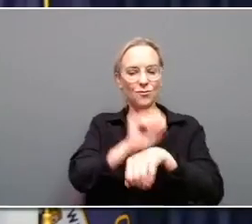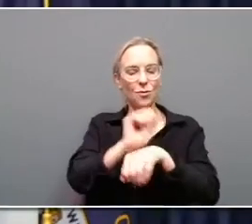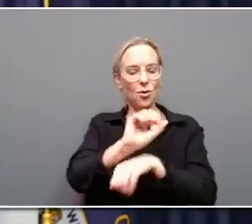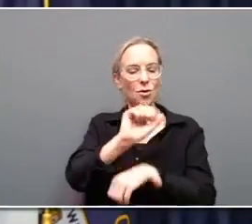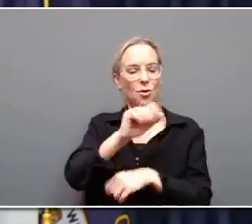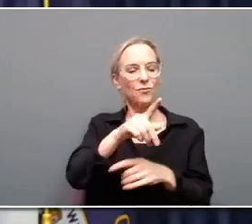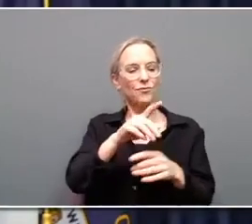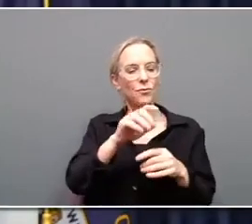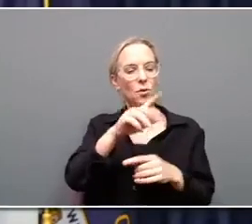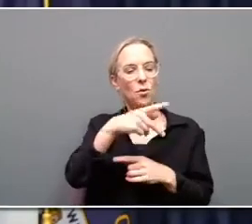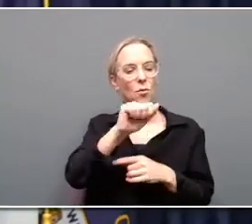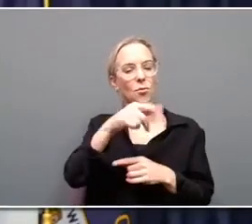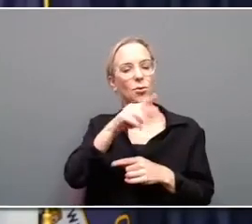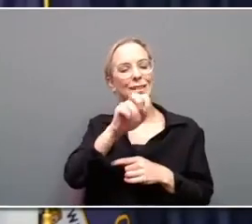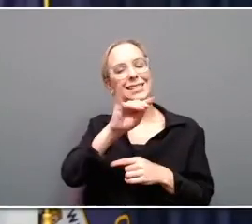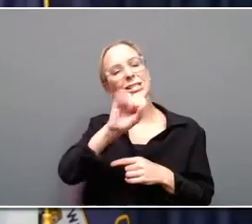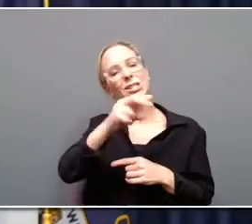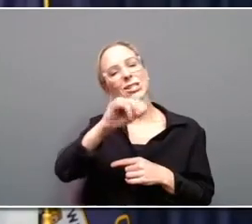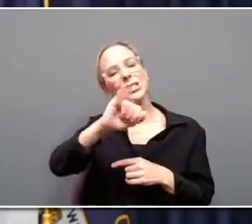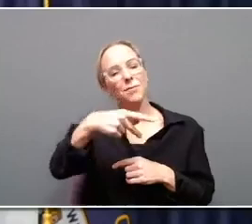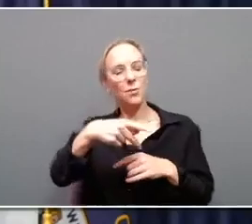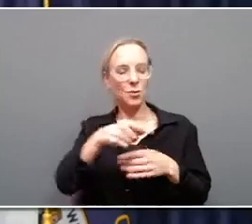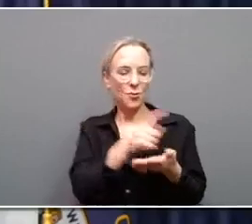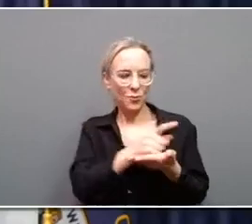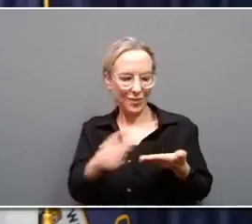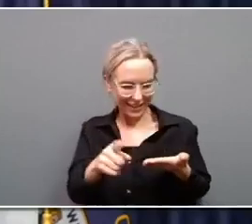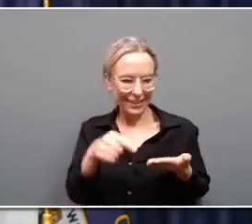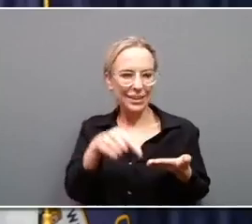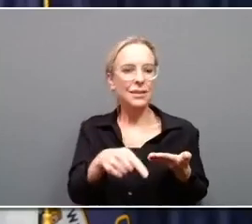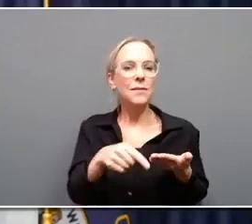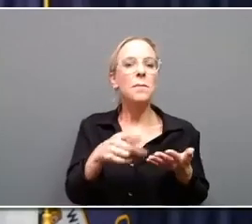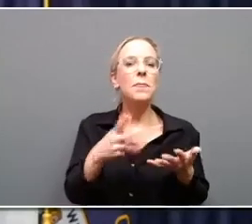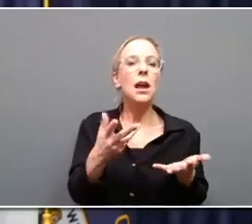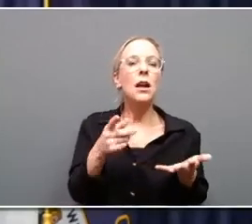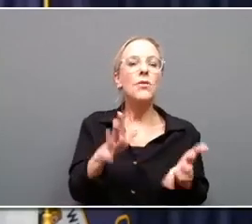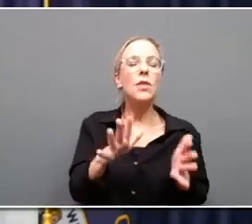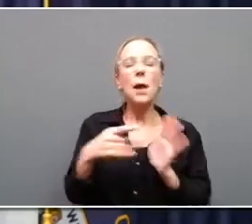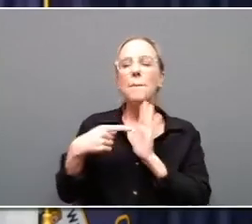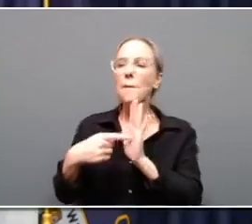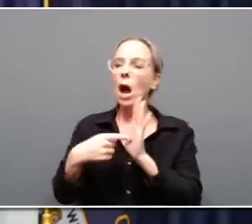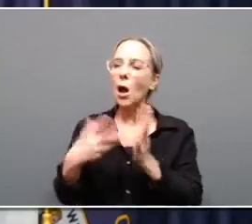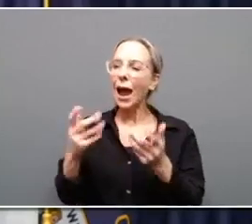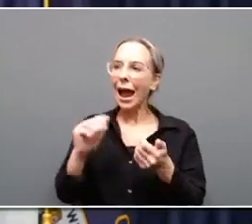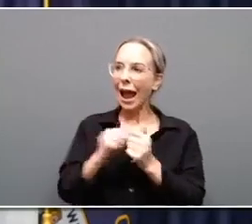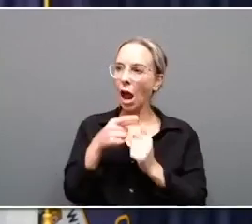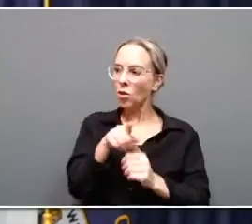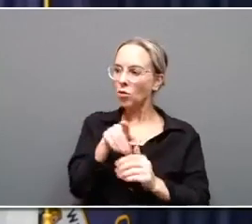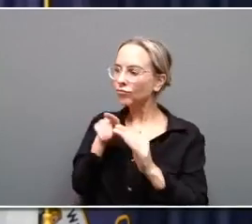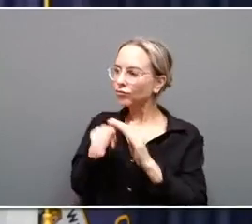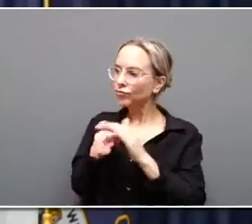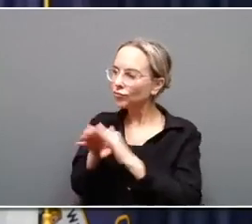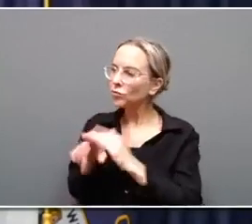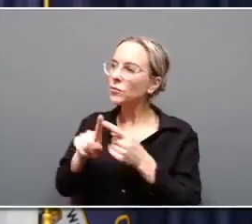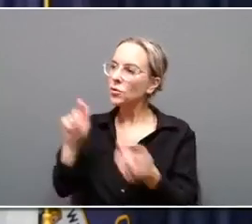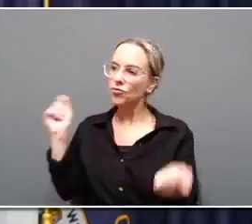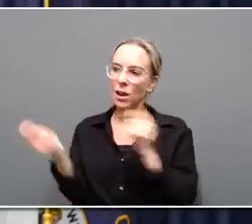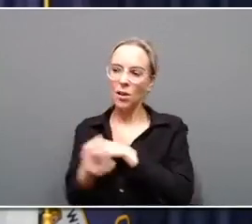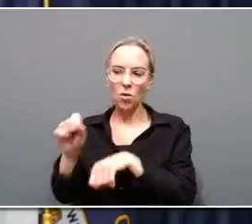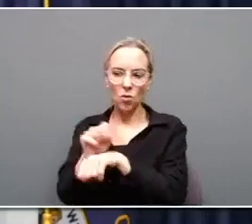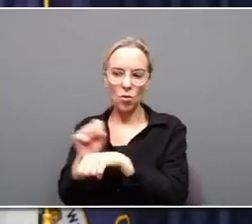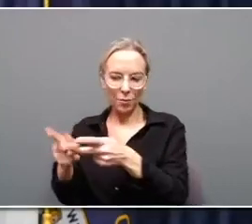registered apprenticeships, that model and how it's transforming the workplace. These earn as you learn career pathways are helping